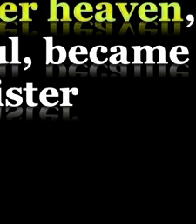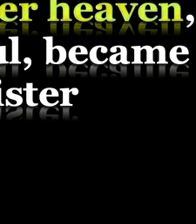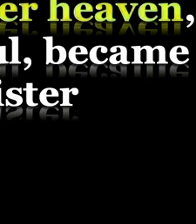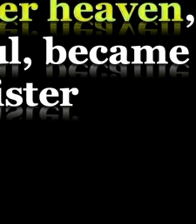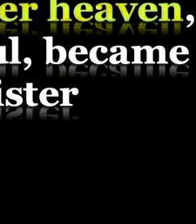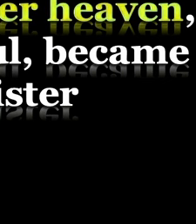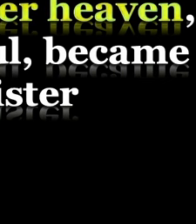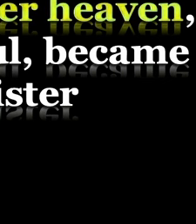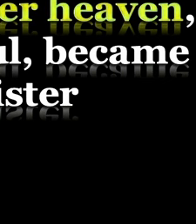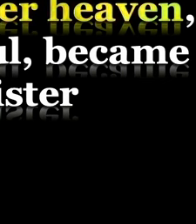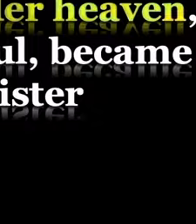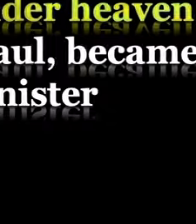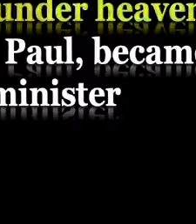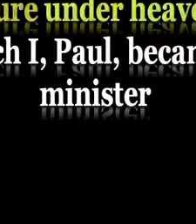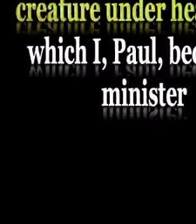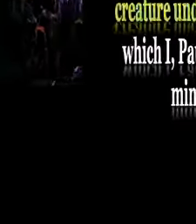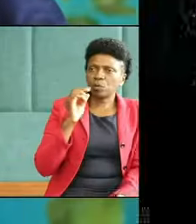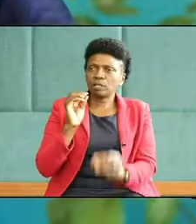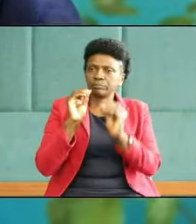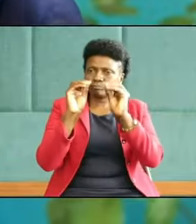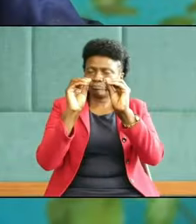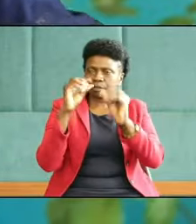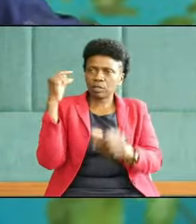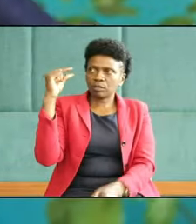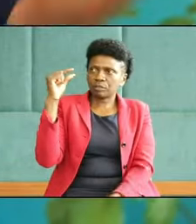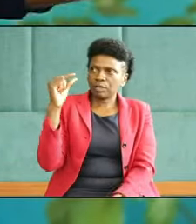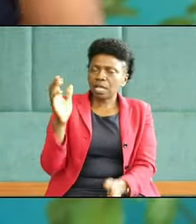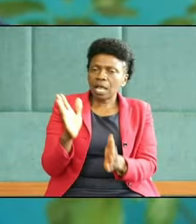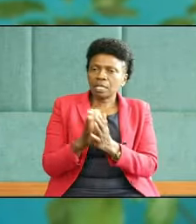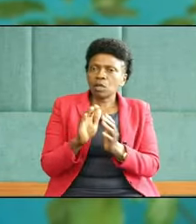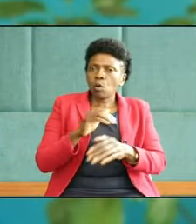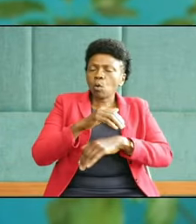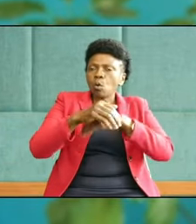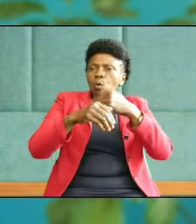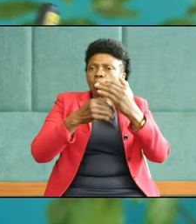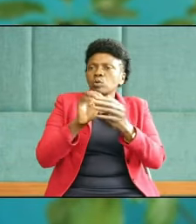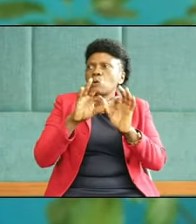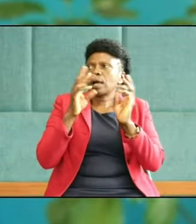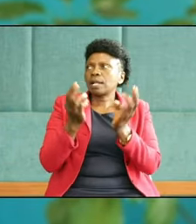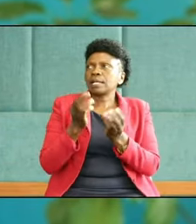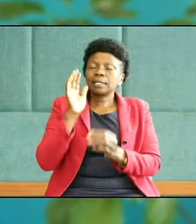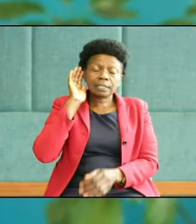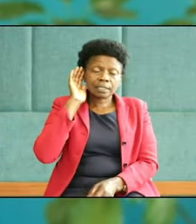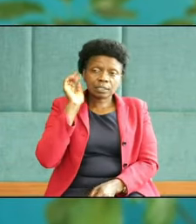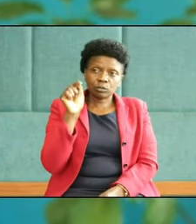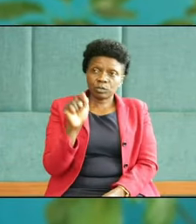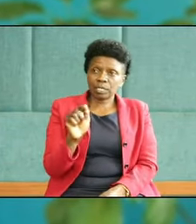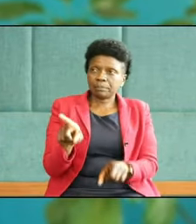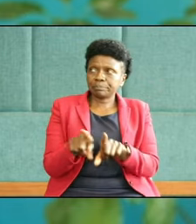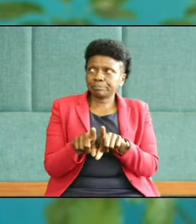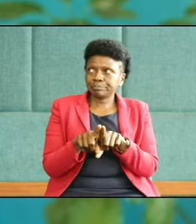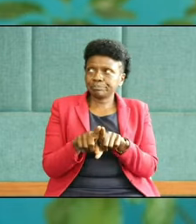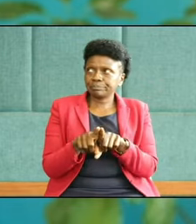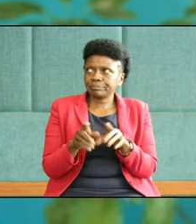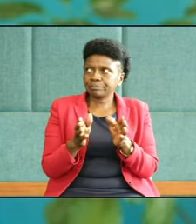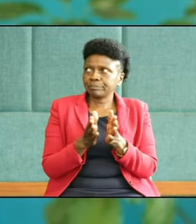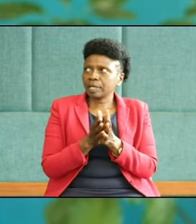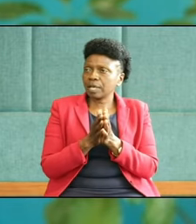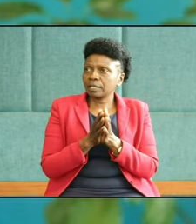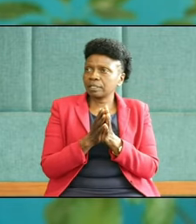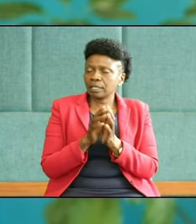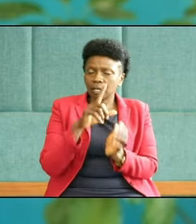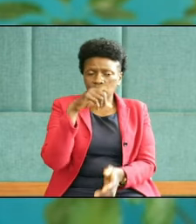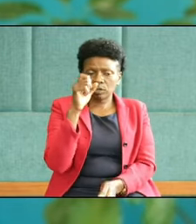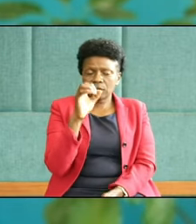preached the gospel, we taught the gospel, and the whole world Listen to it. And the question I want to